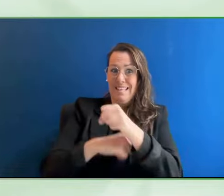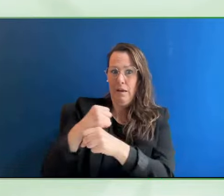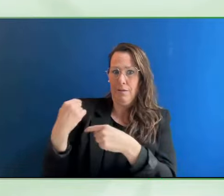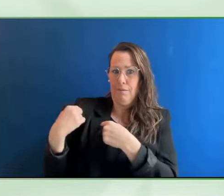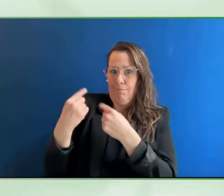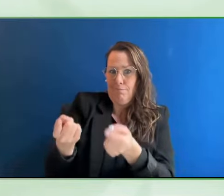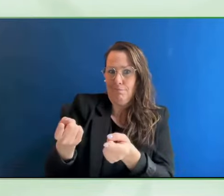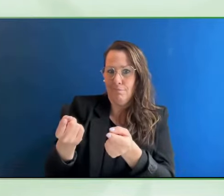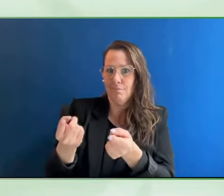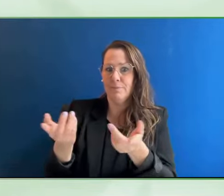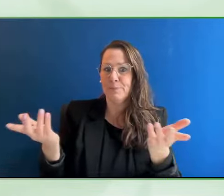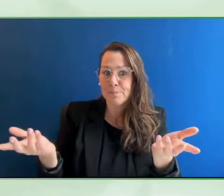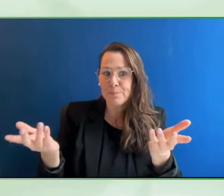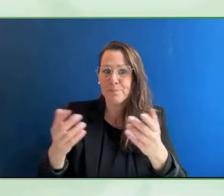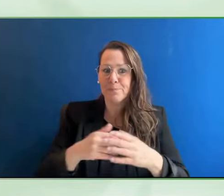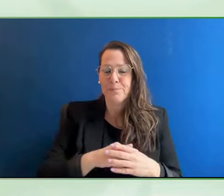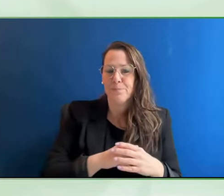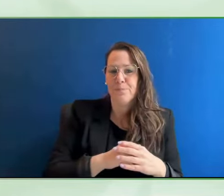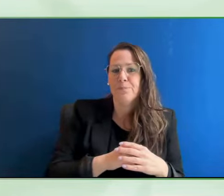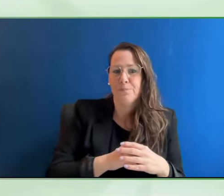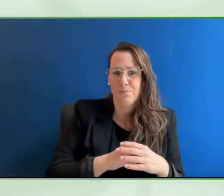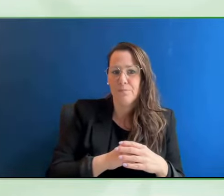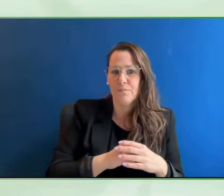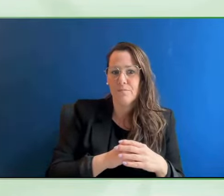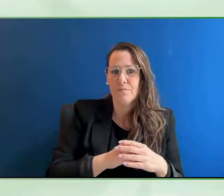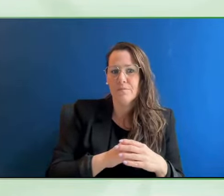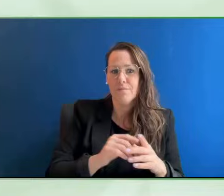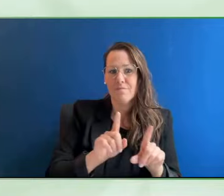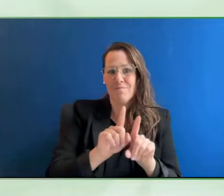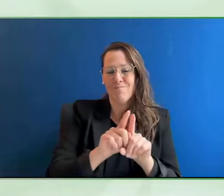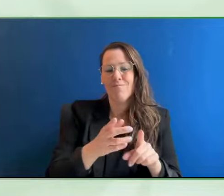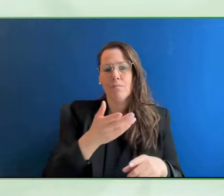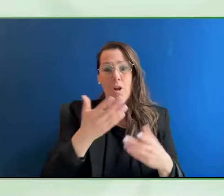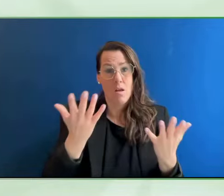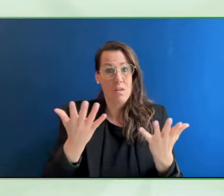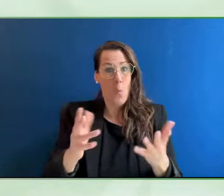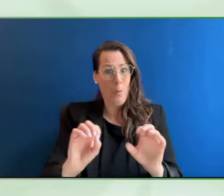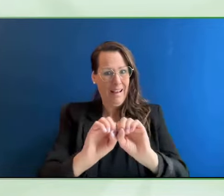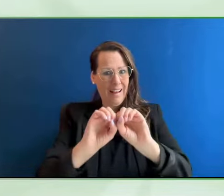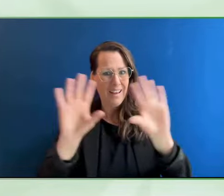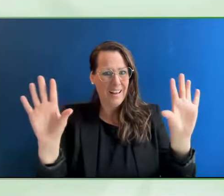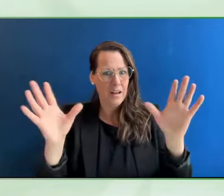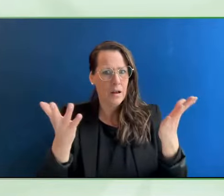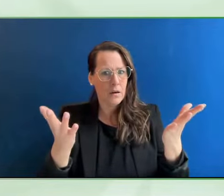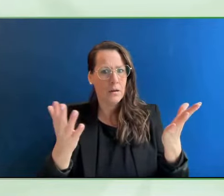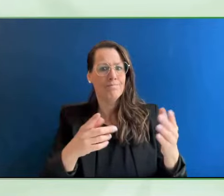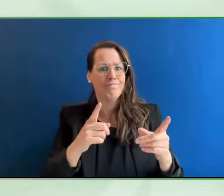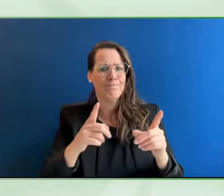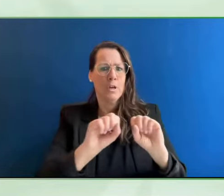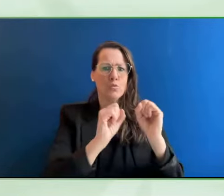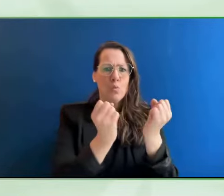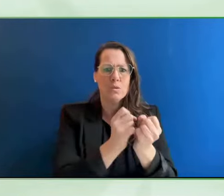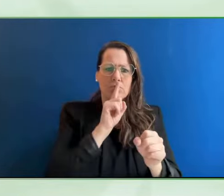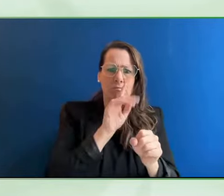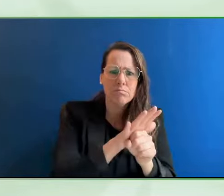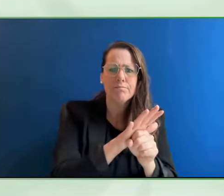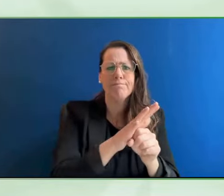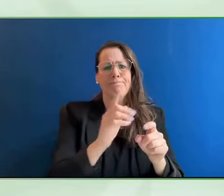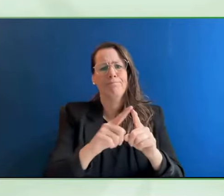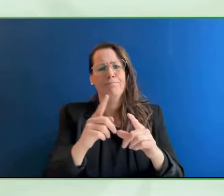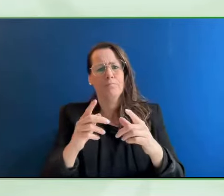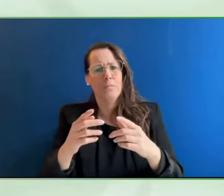the claim ORF for all, it's very important for us that really all can take part on our offers, our